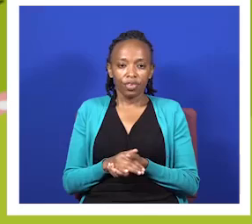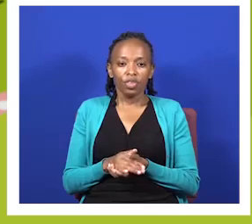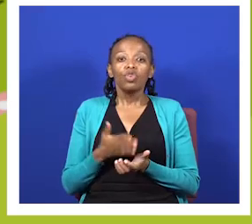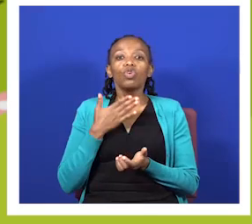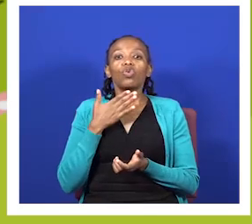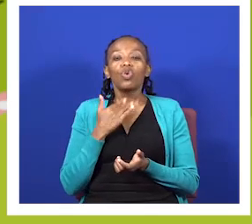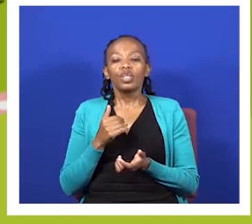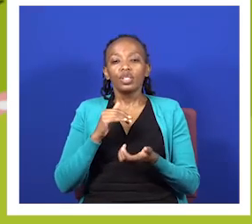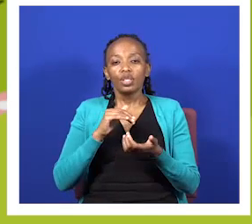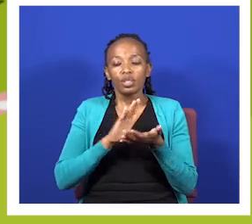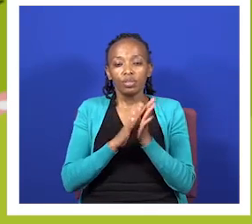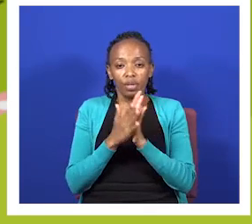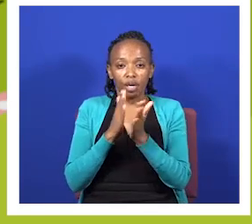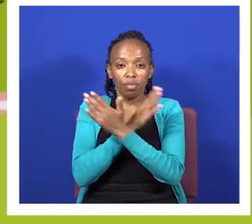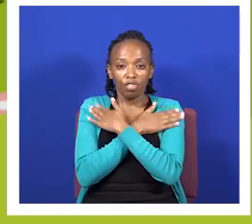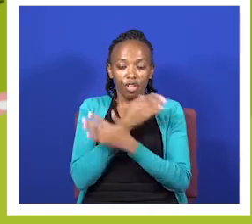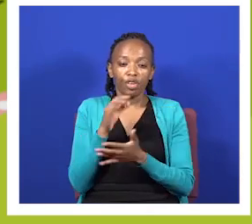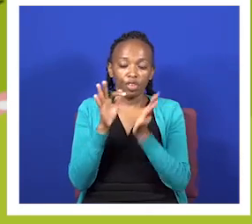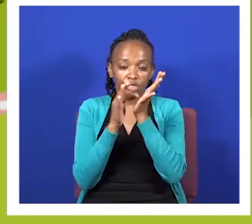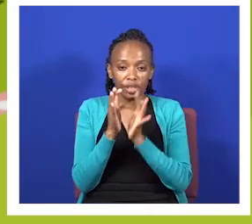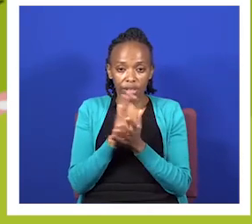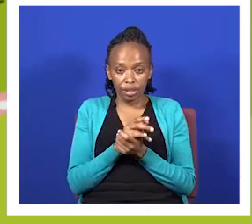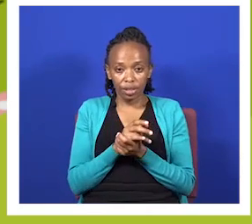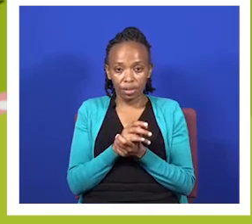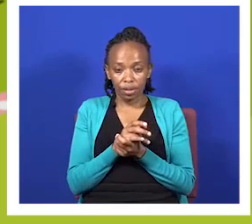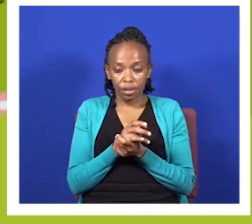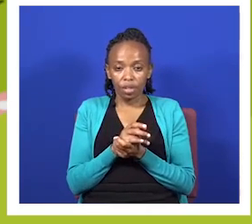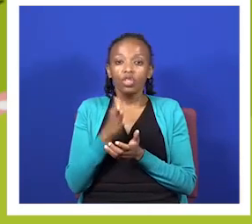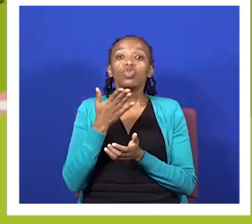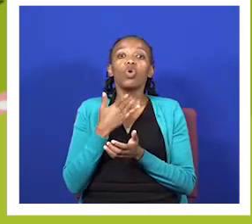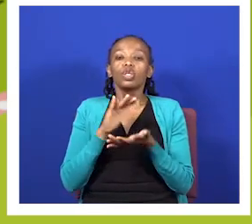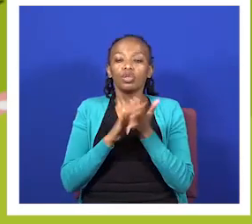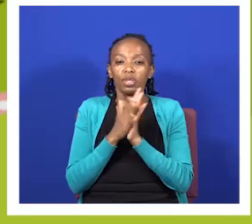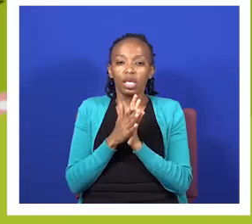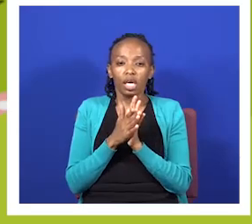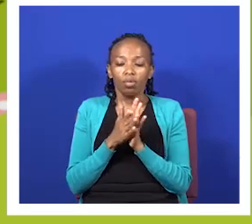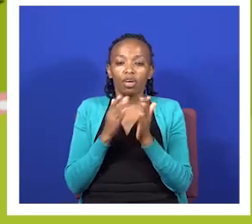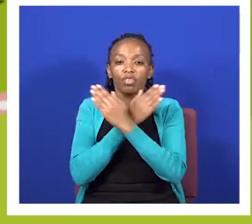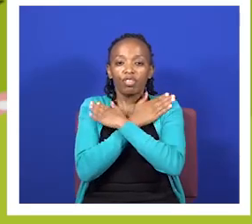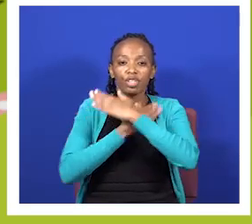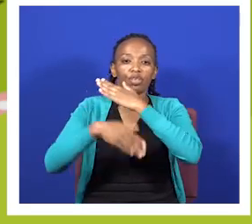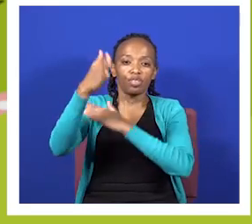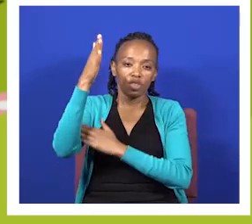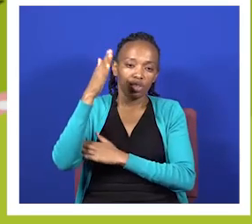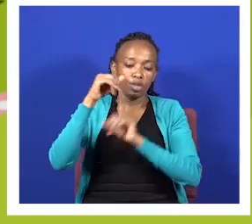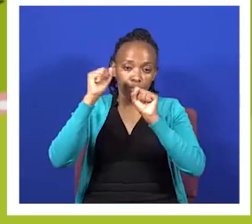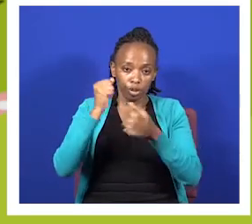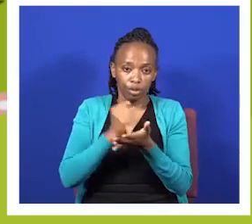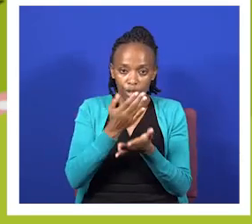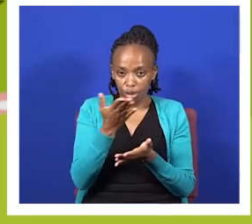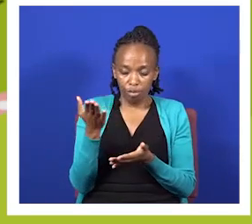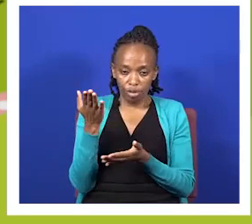Do you want to be a friend of Jesus? Do you want to be a friend of God? I